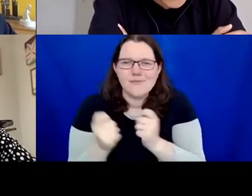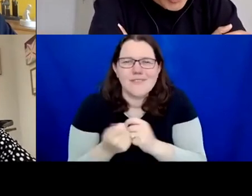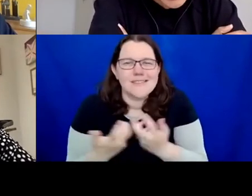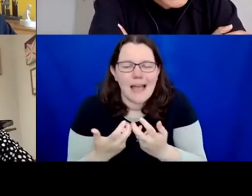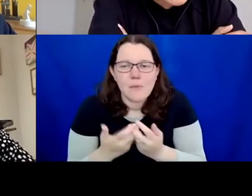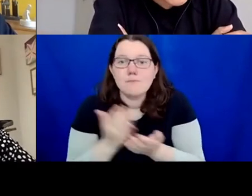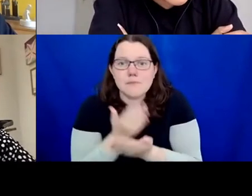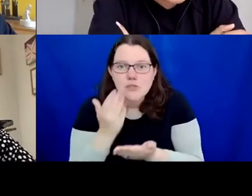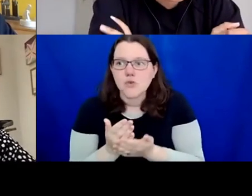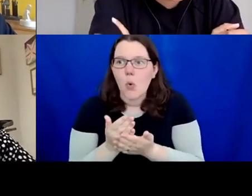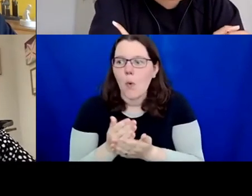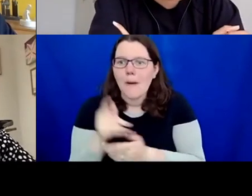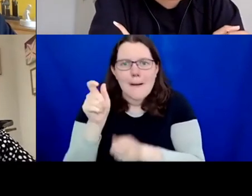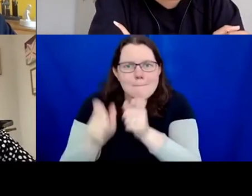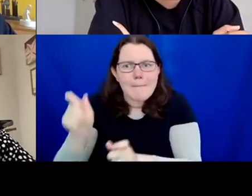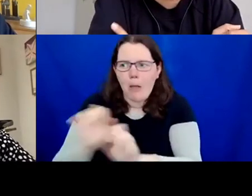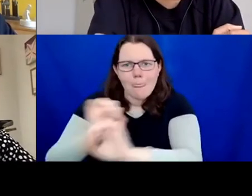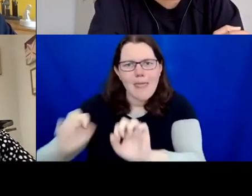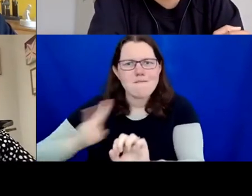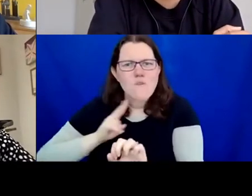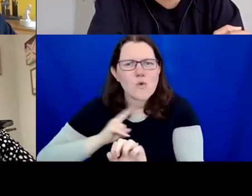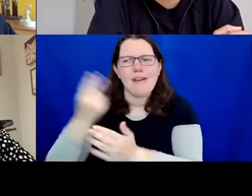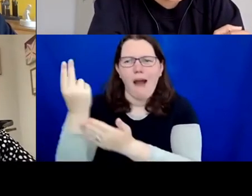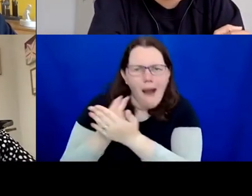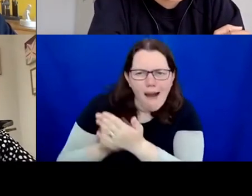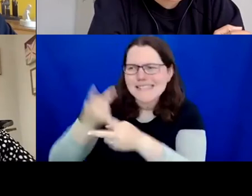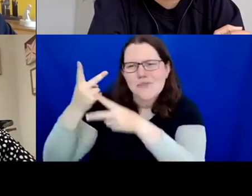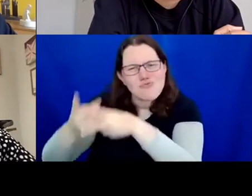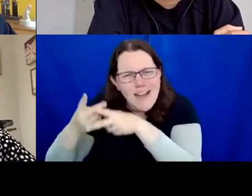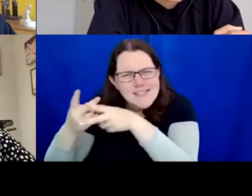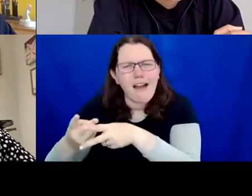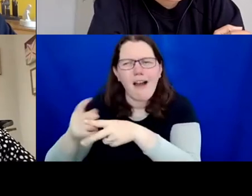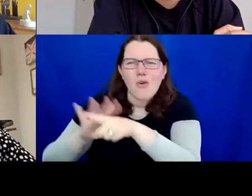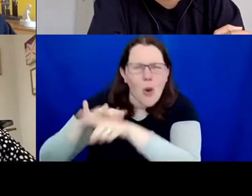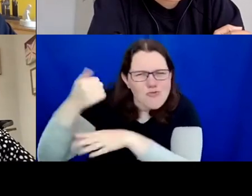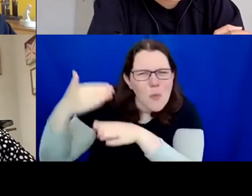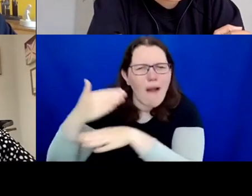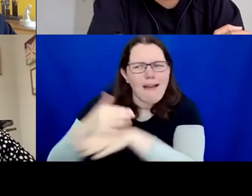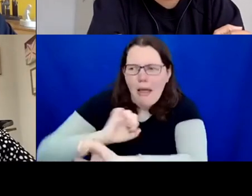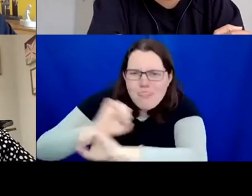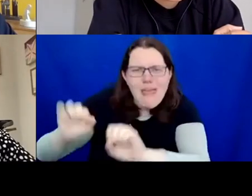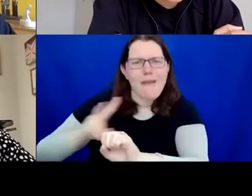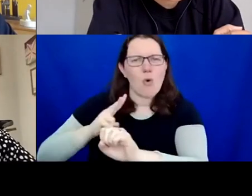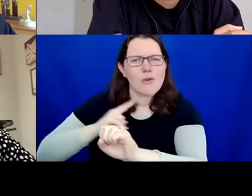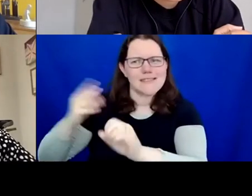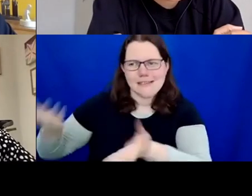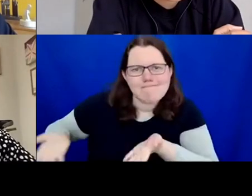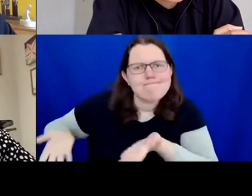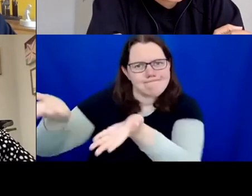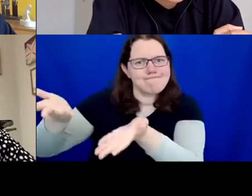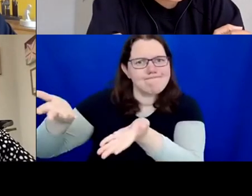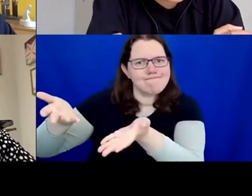or foregrounding the voices of artists, curators and cultural workers. But I think that has to